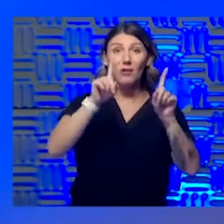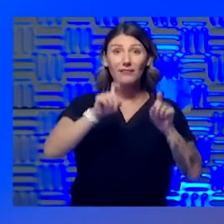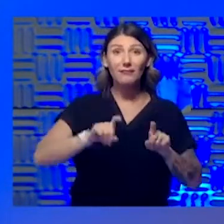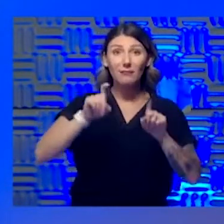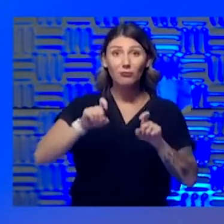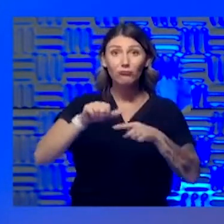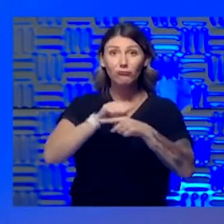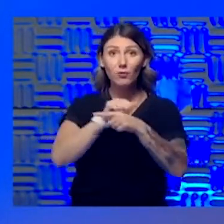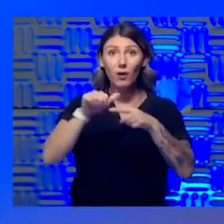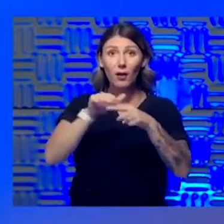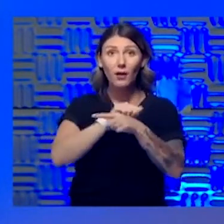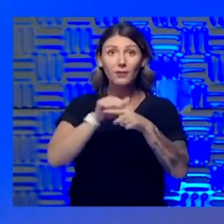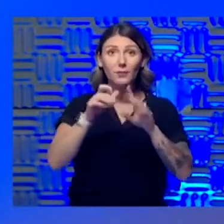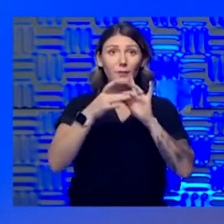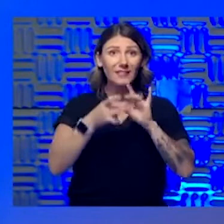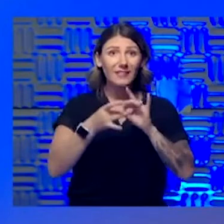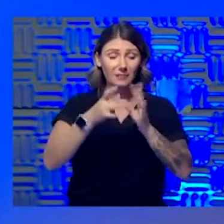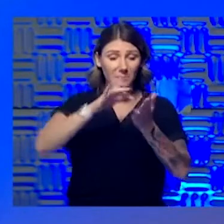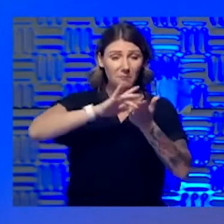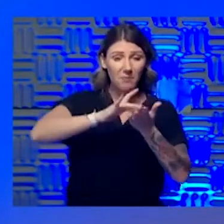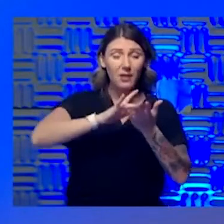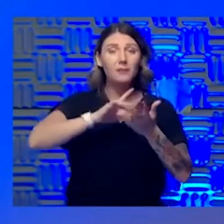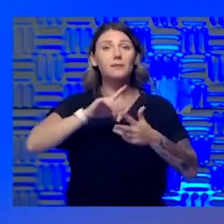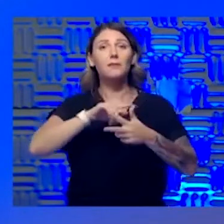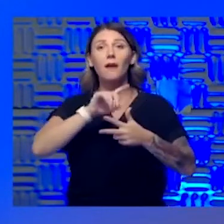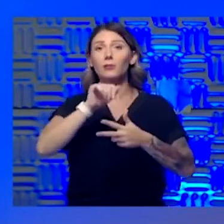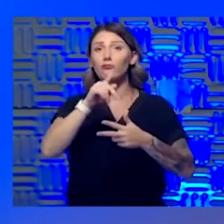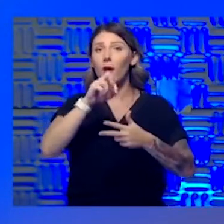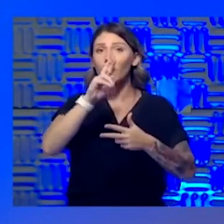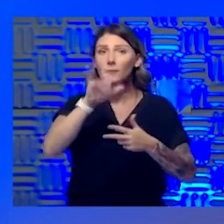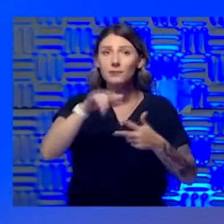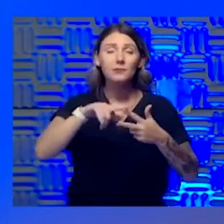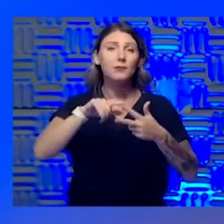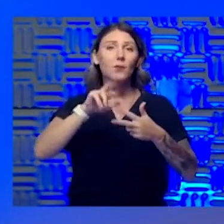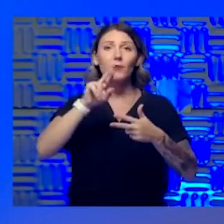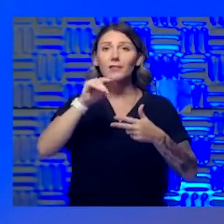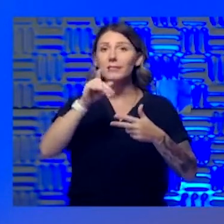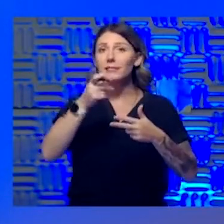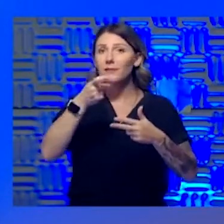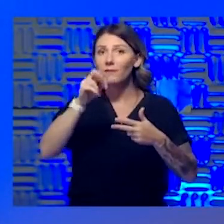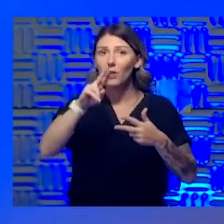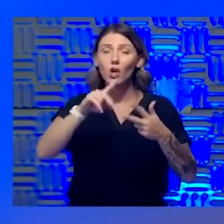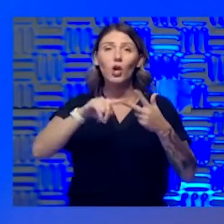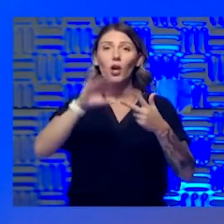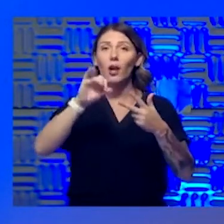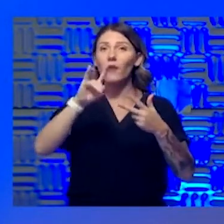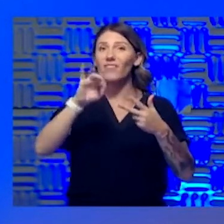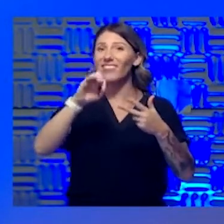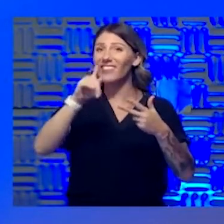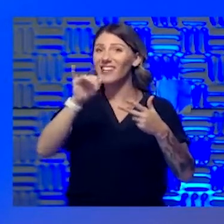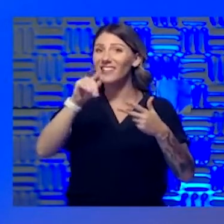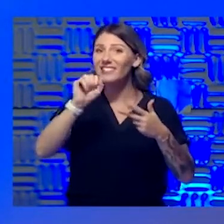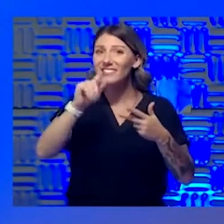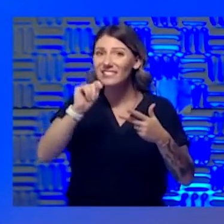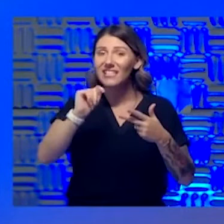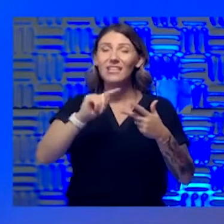as the hydroxychloroquine trials, the remdesivir trials, the convalescent sera trials. We are collecting all that stuff so that eventually